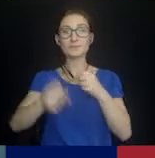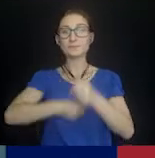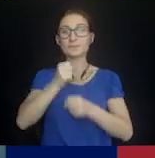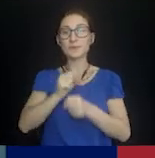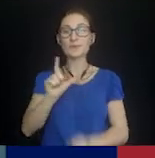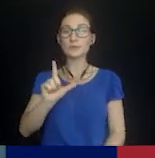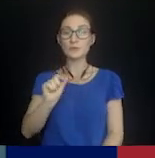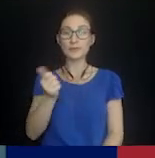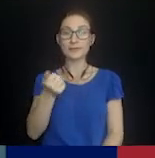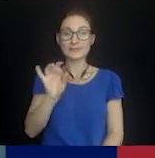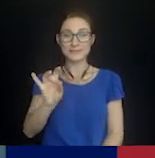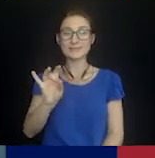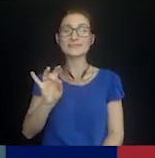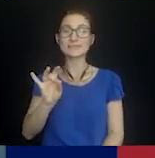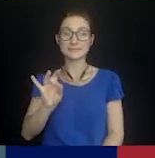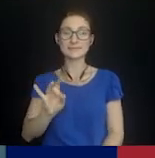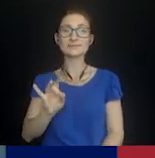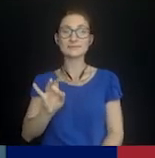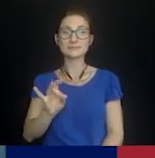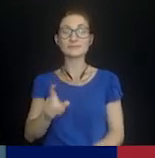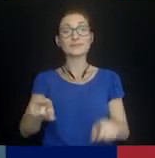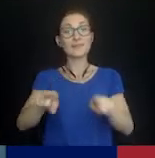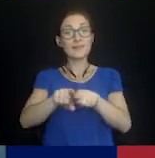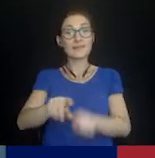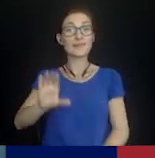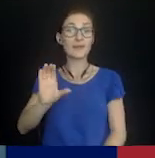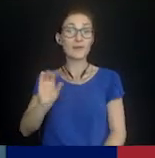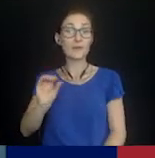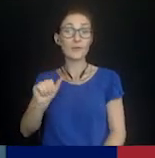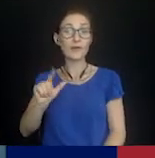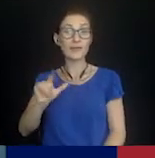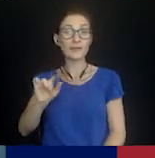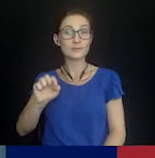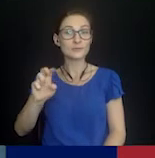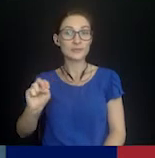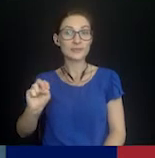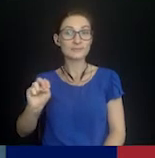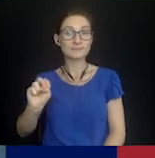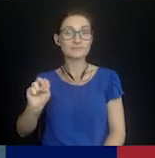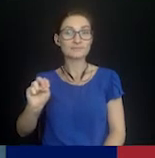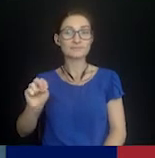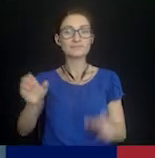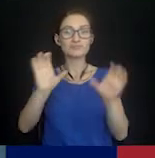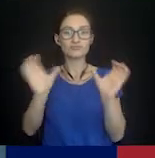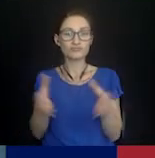2018 as a coalition.